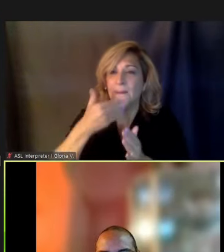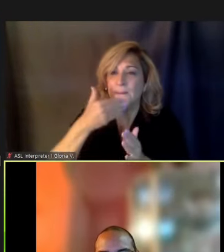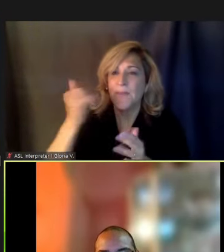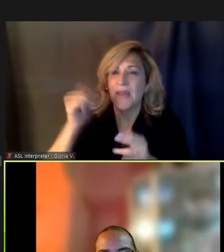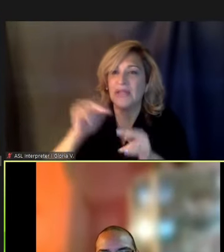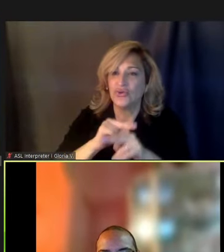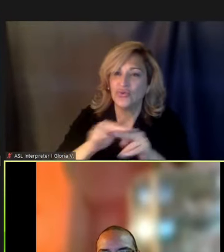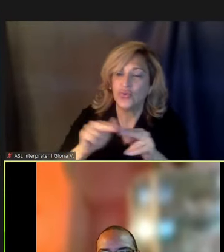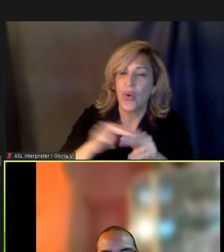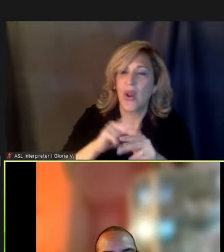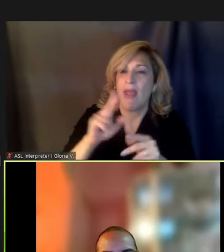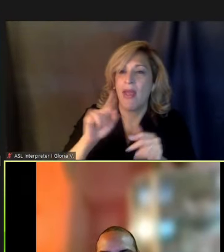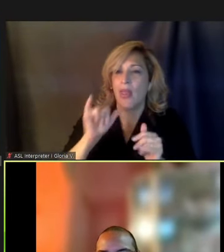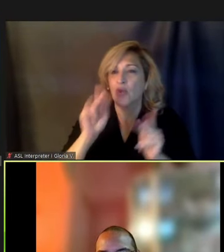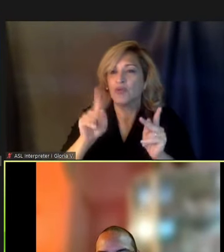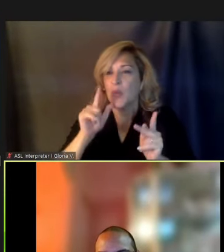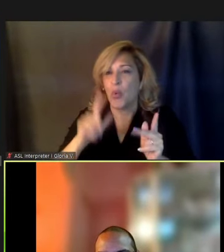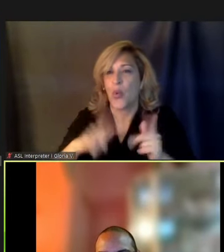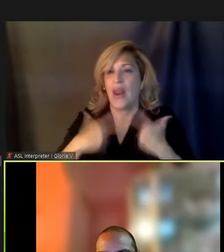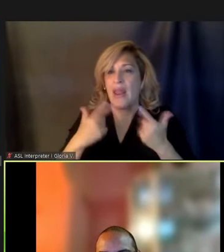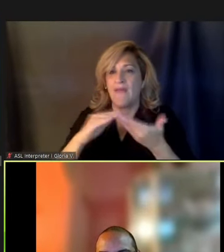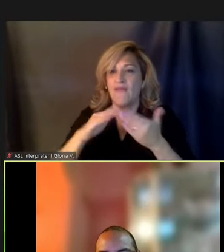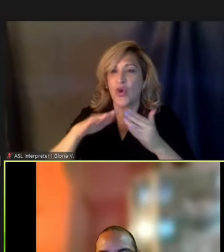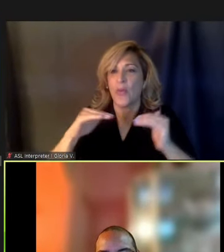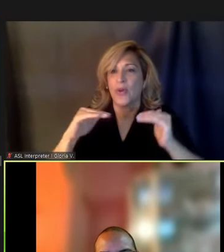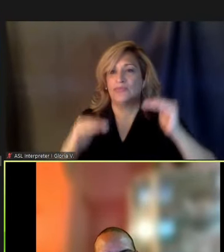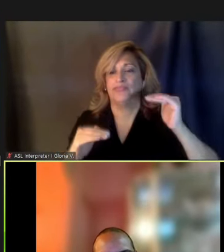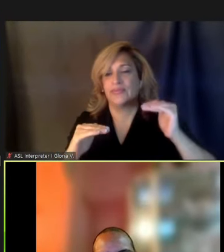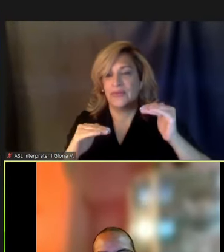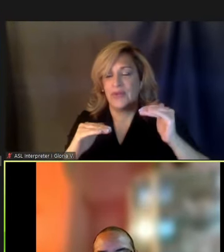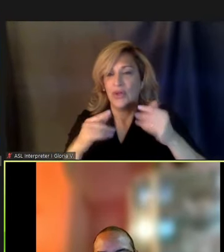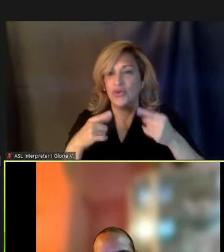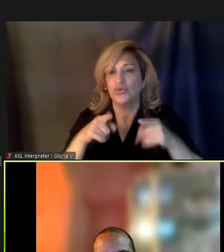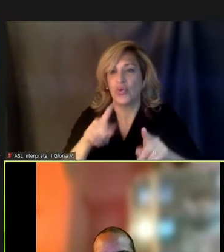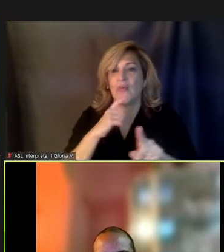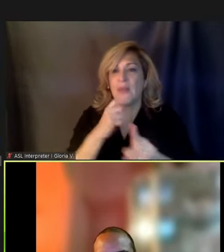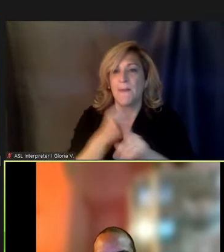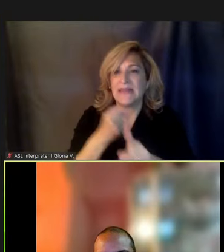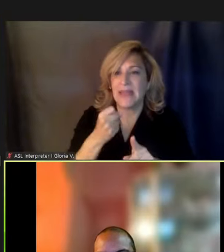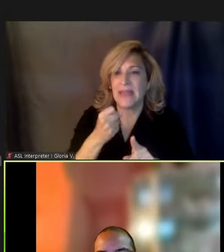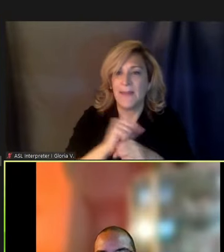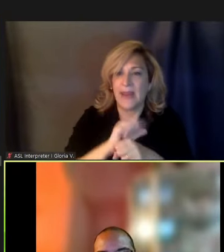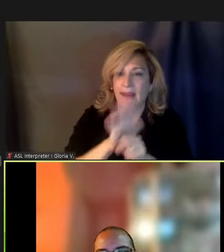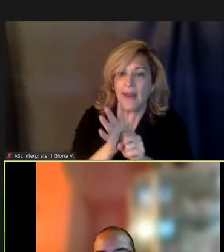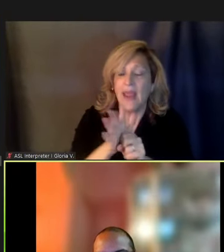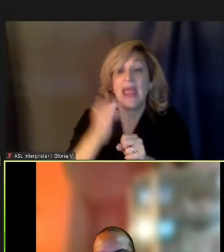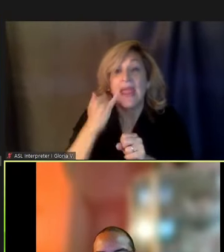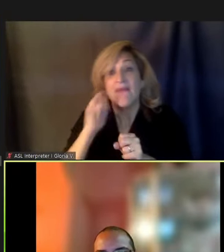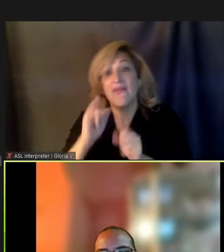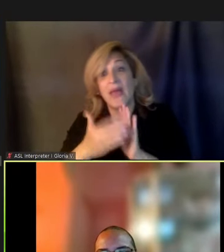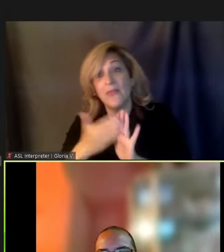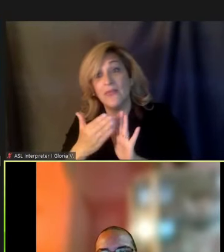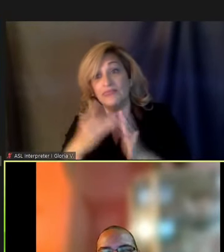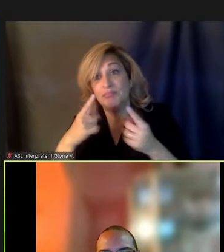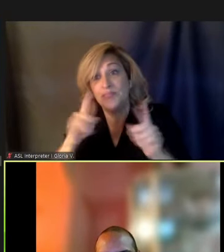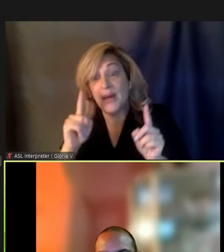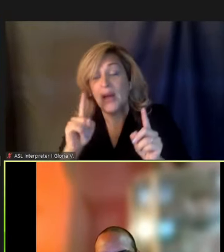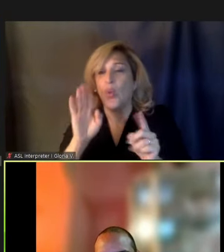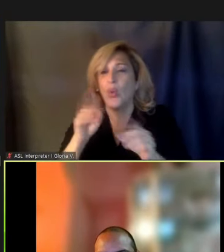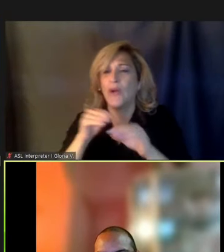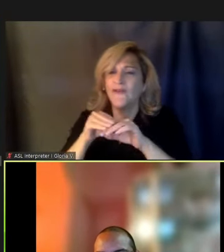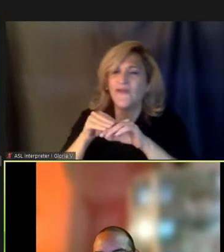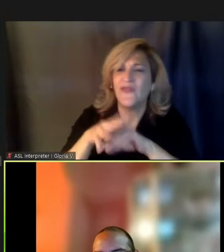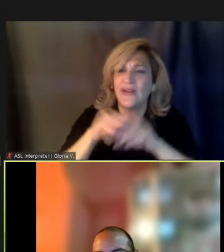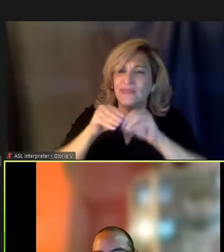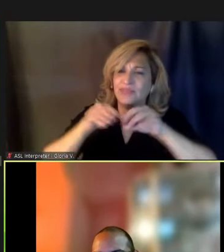bore a disproportionate brunt of the impact during the pandemic. If this plan goes into effect, it's going to have a ripple effect into the price of